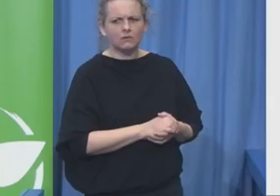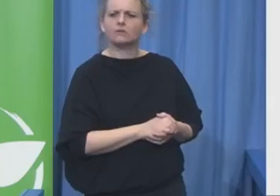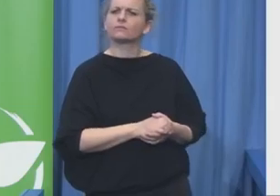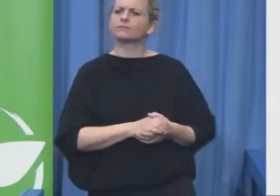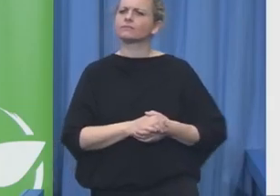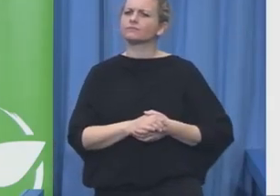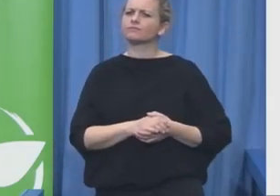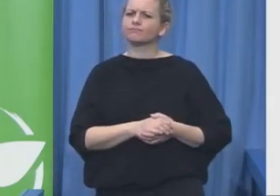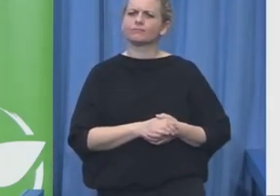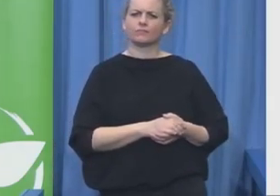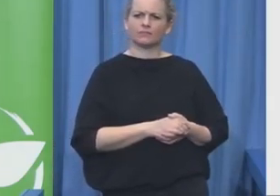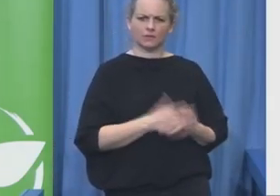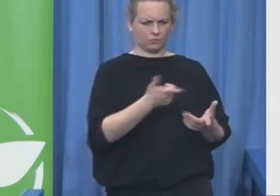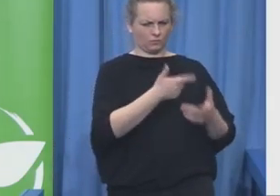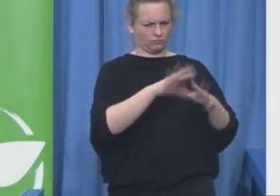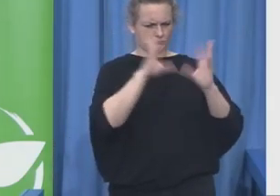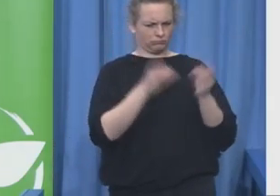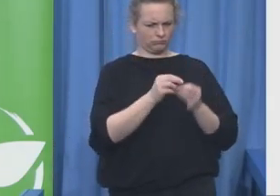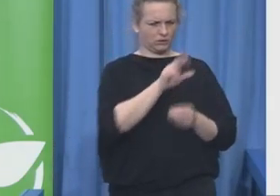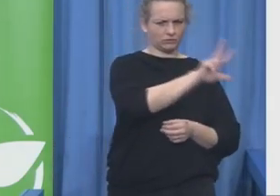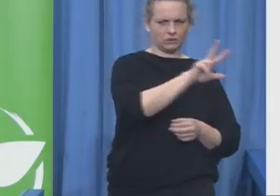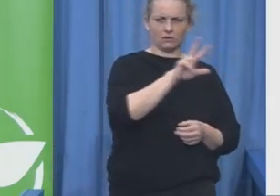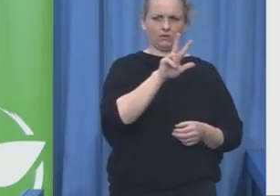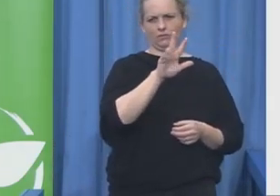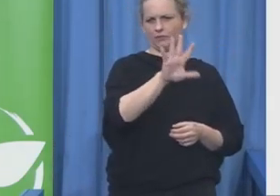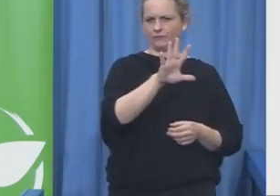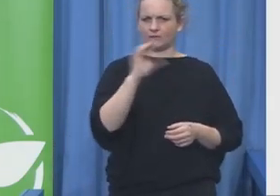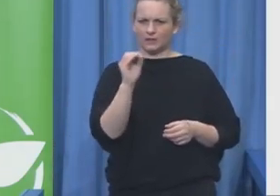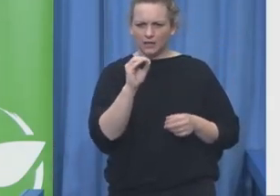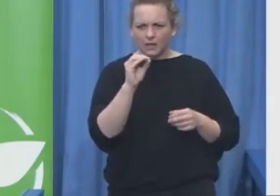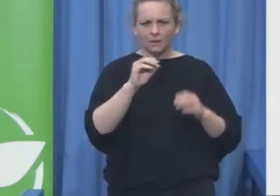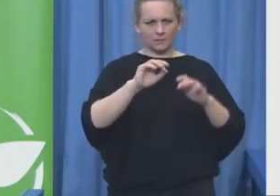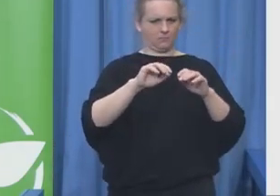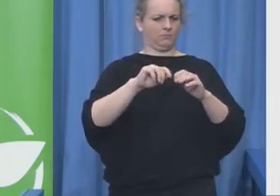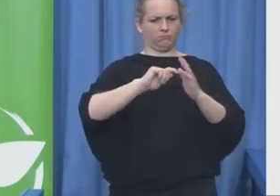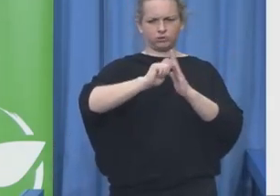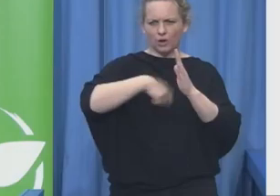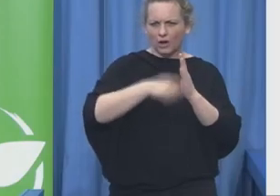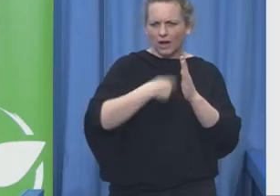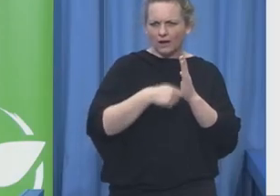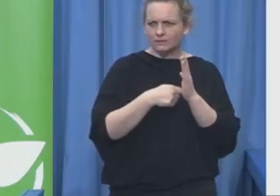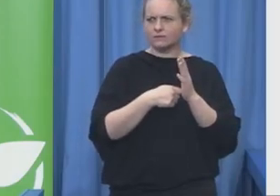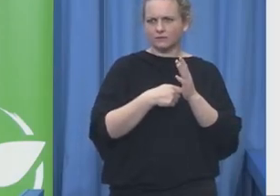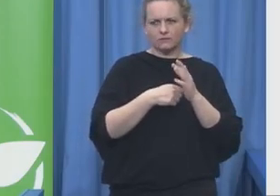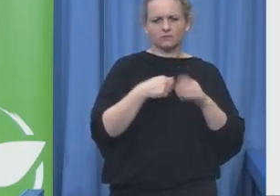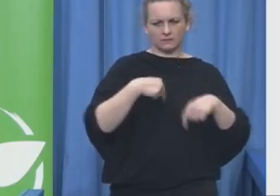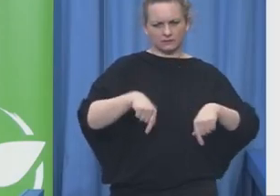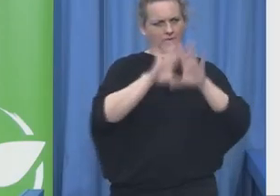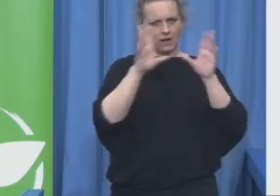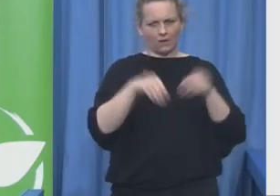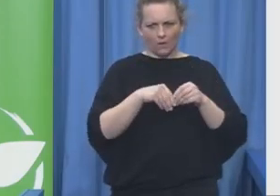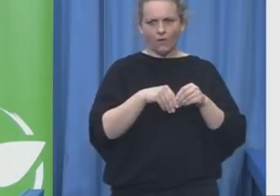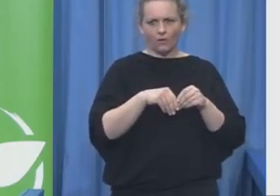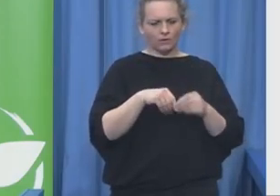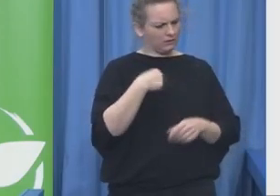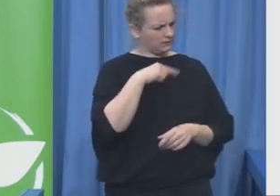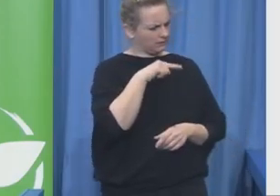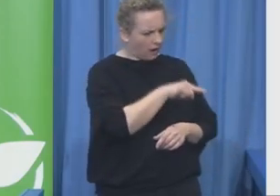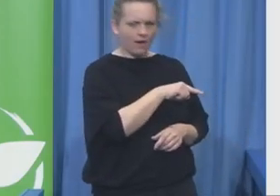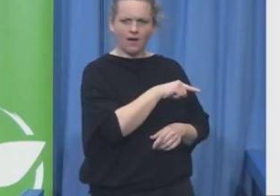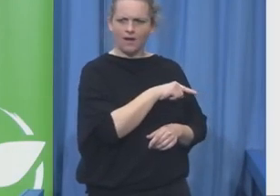by USAID. So obviously you're doing something right. Gaetane, one concrete example and your